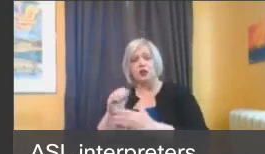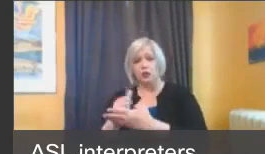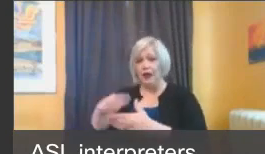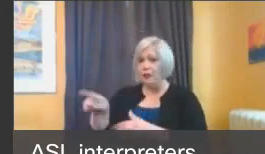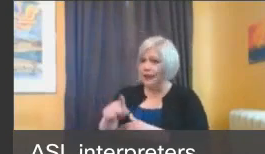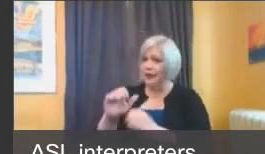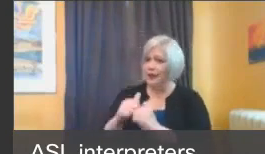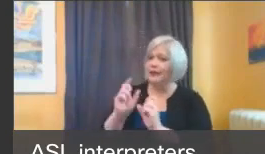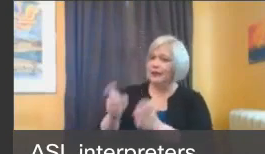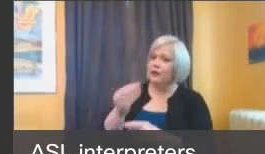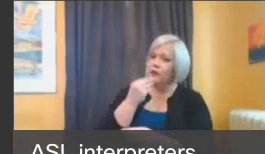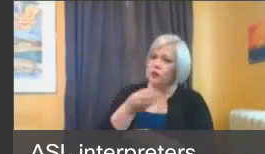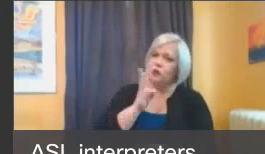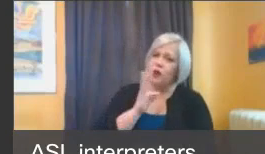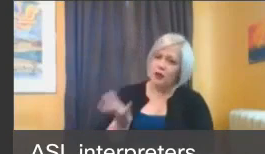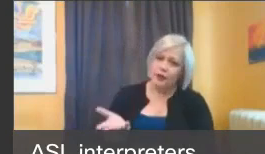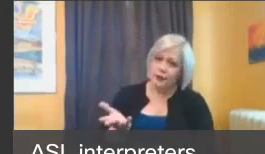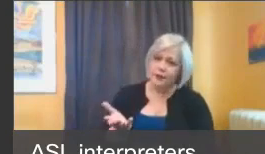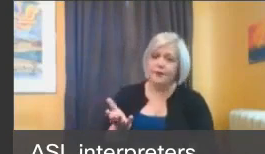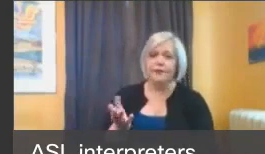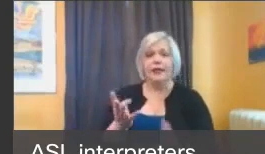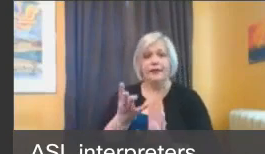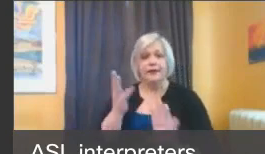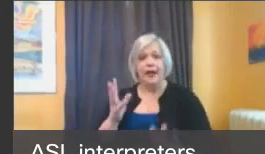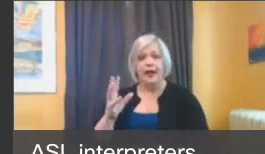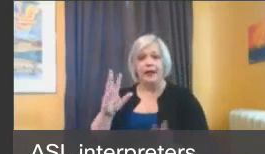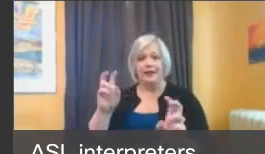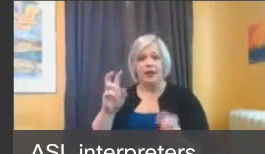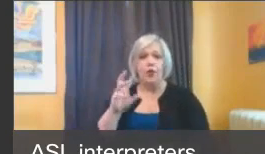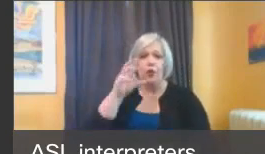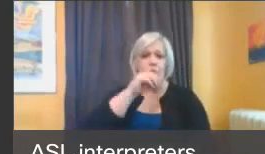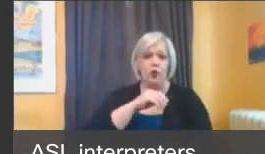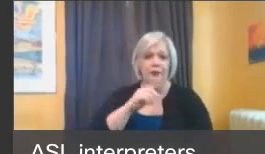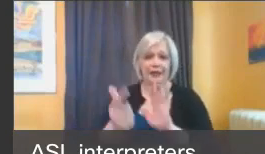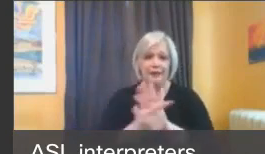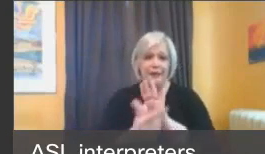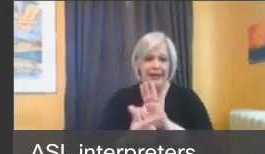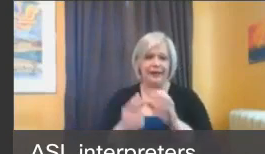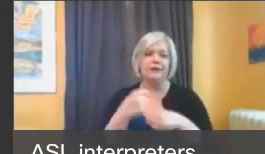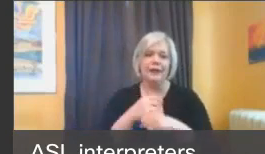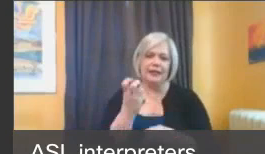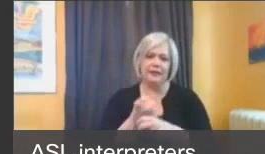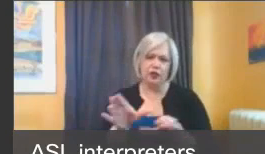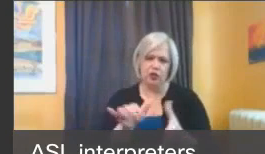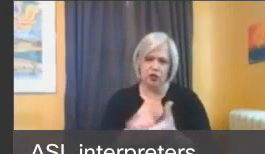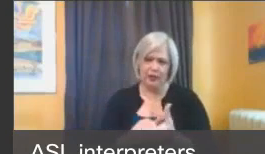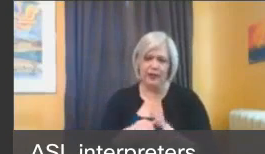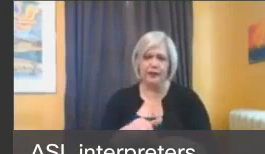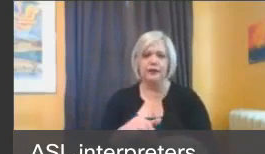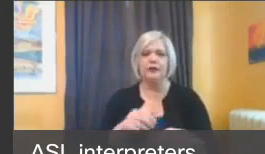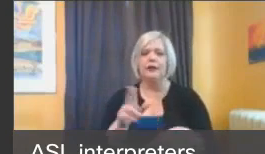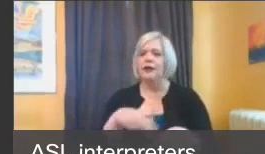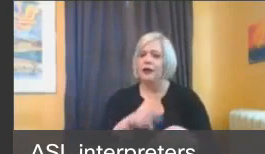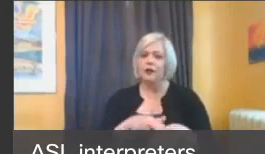lines is to give them food and water. So the line warming ban essentially made it difficult to do that. So this of course